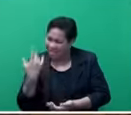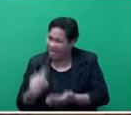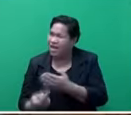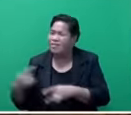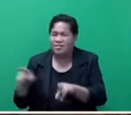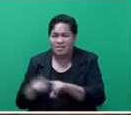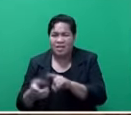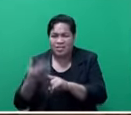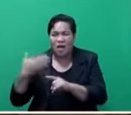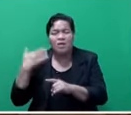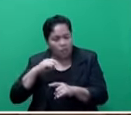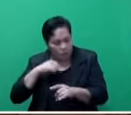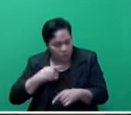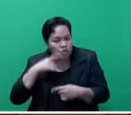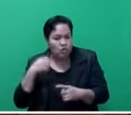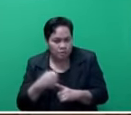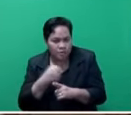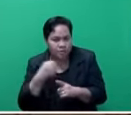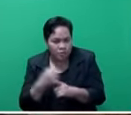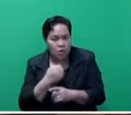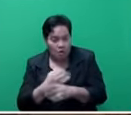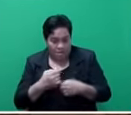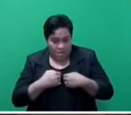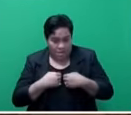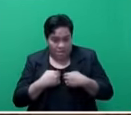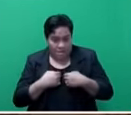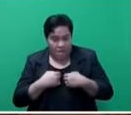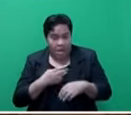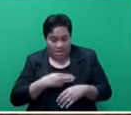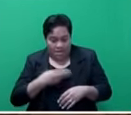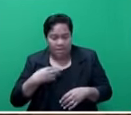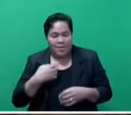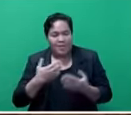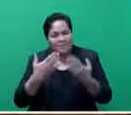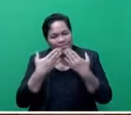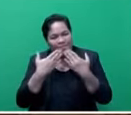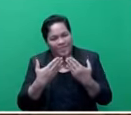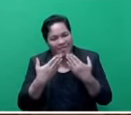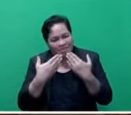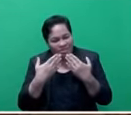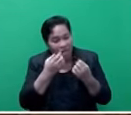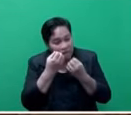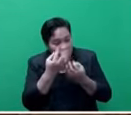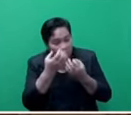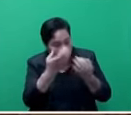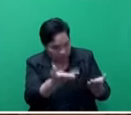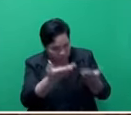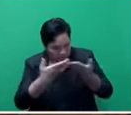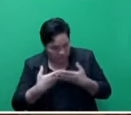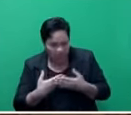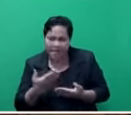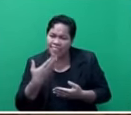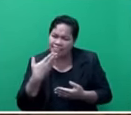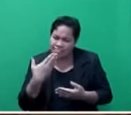the past, and we continue to work on them. And for me as a minister, I appreciate the information in this report. Thank you,